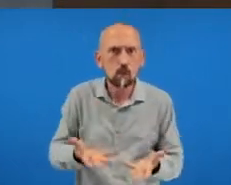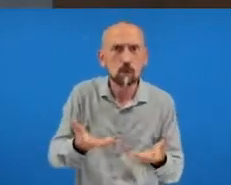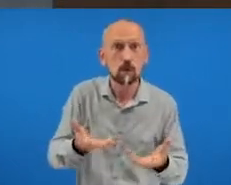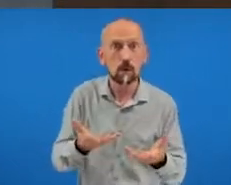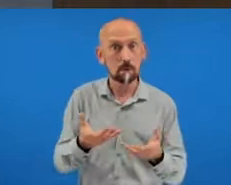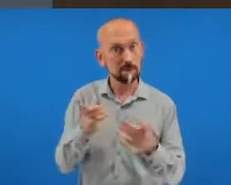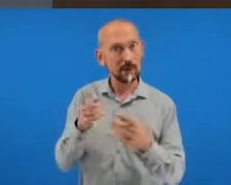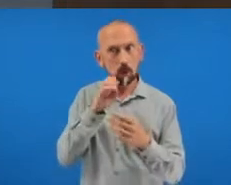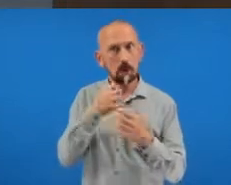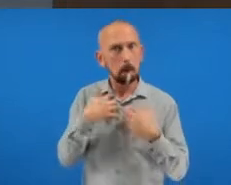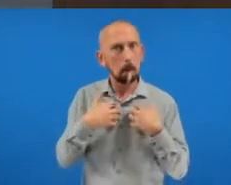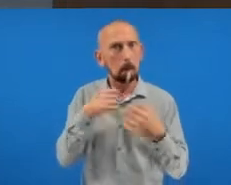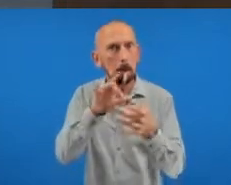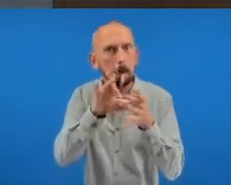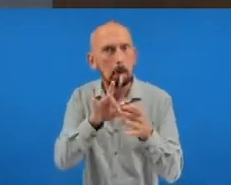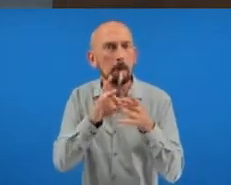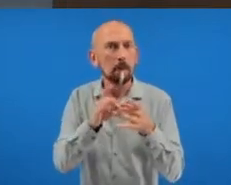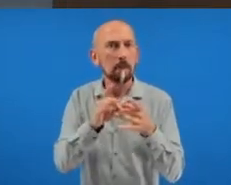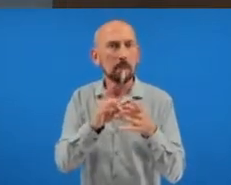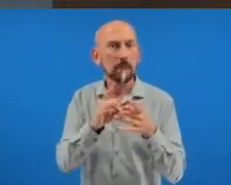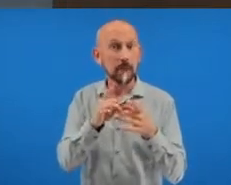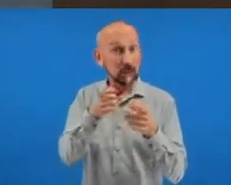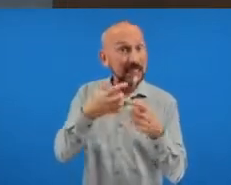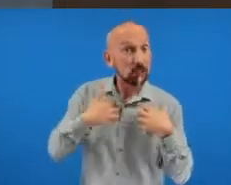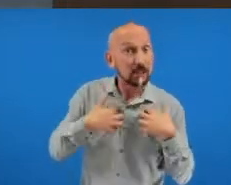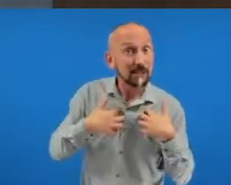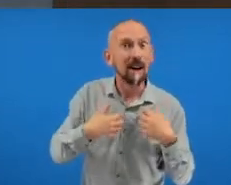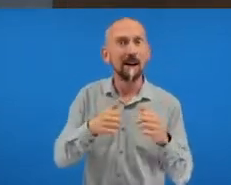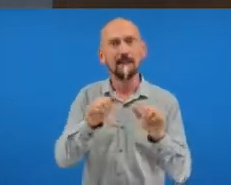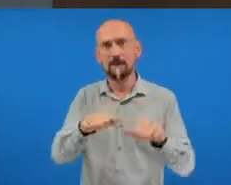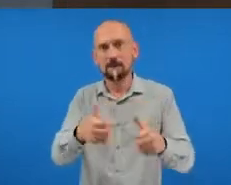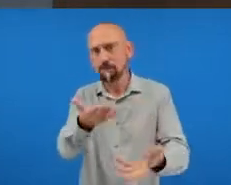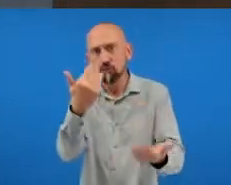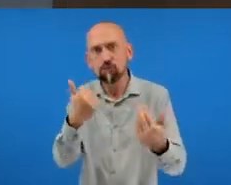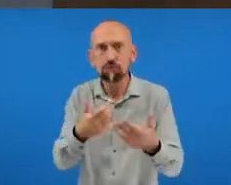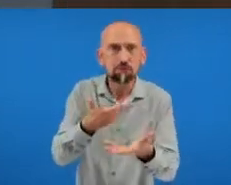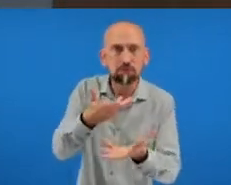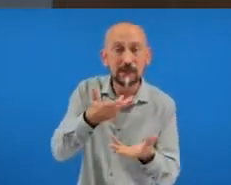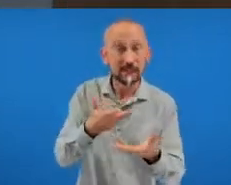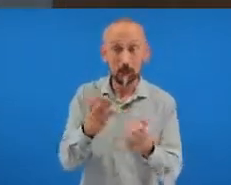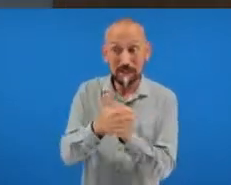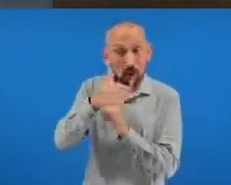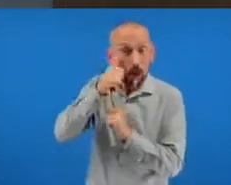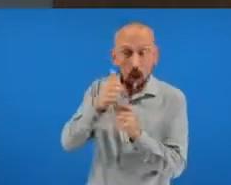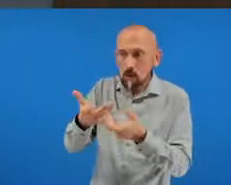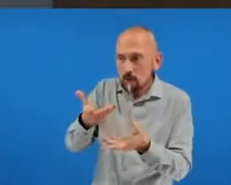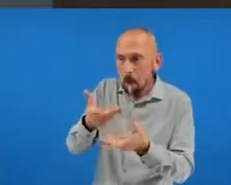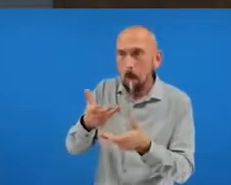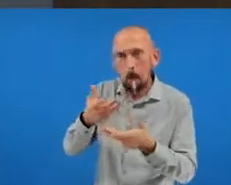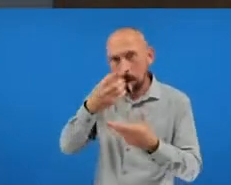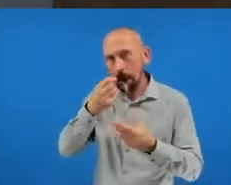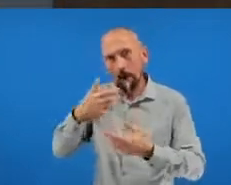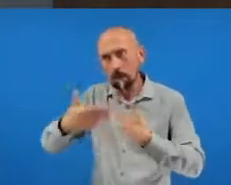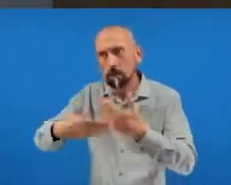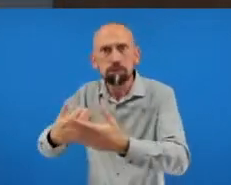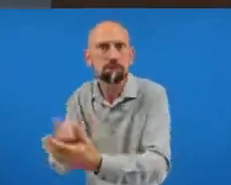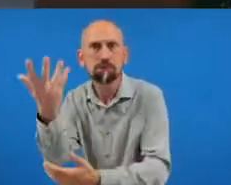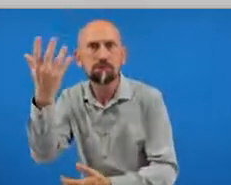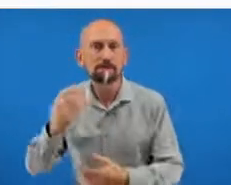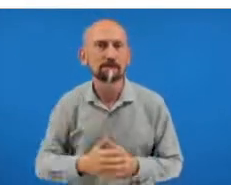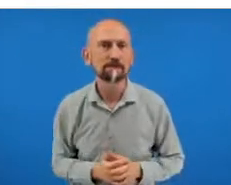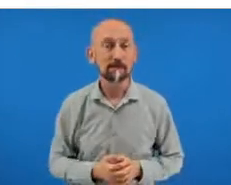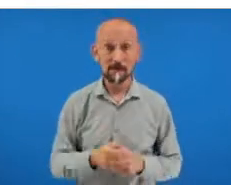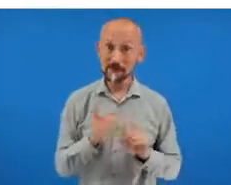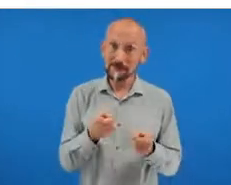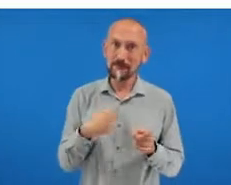your interest, and you never know where those conversations might take you. So I think that would be my starting point. Great, thank